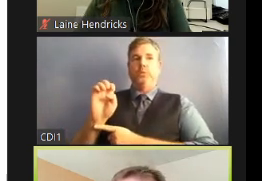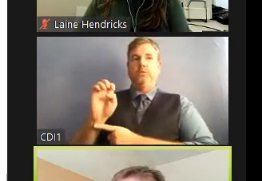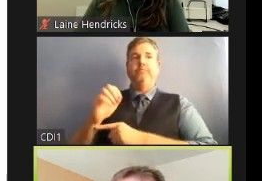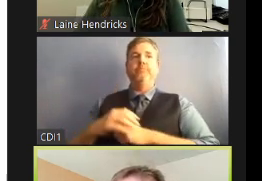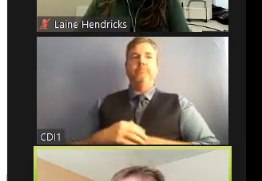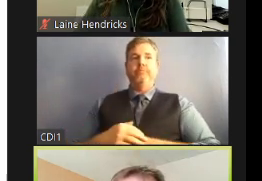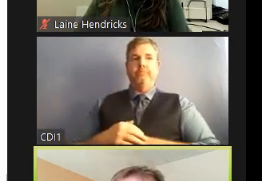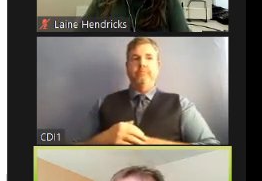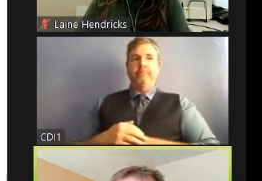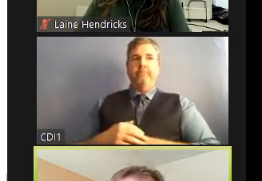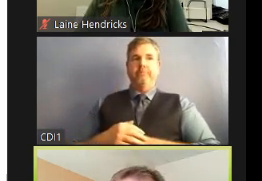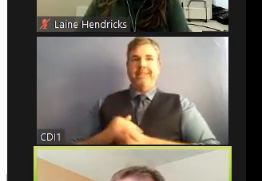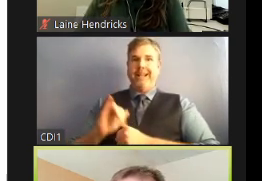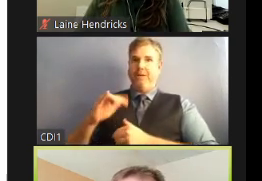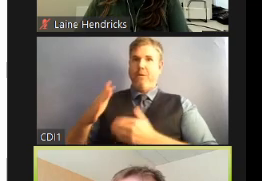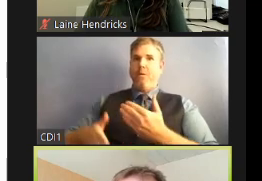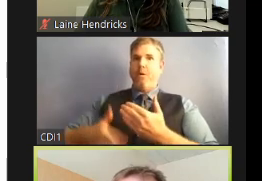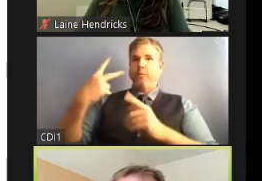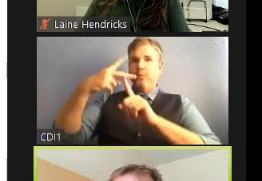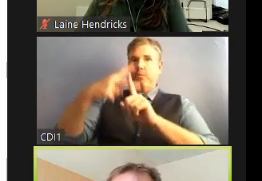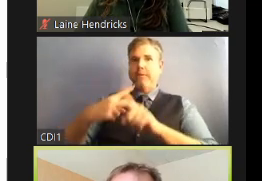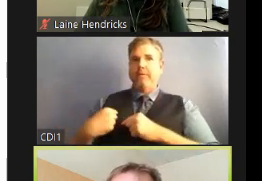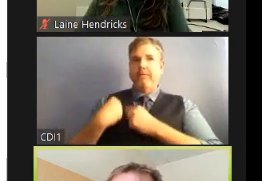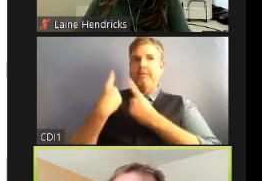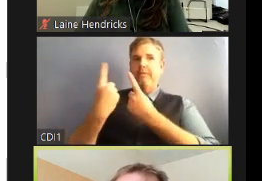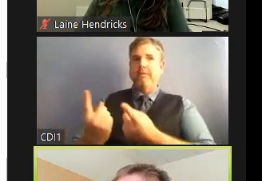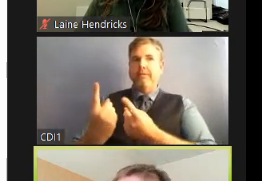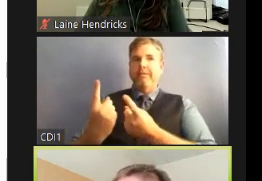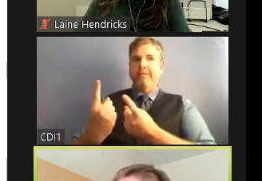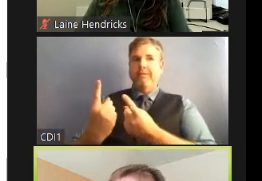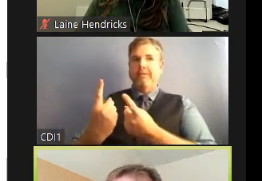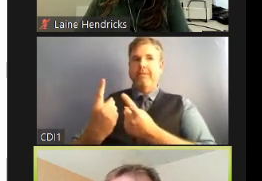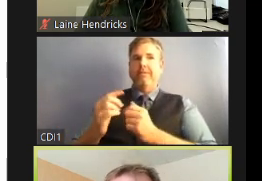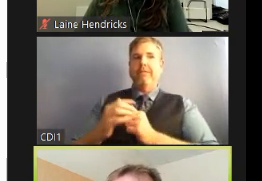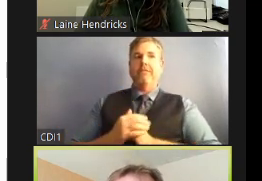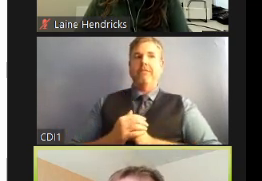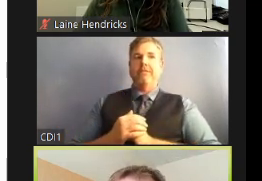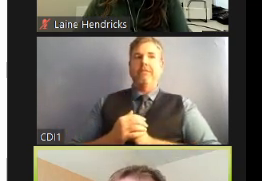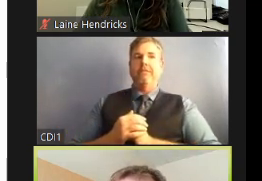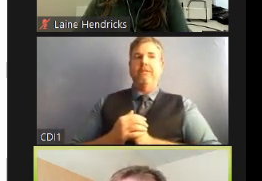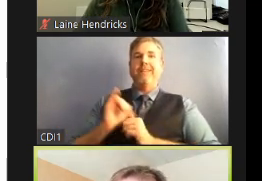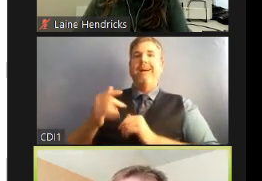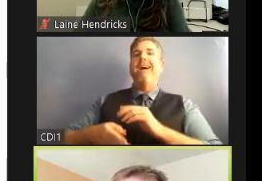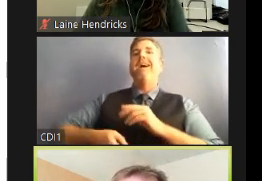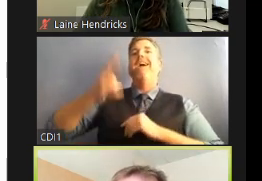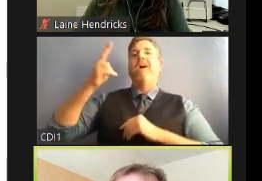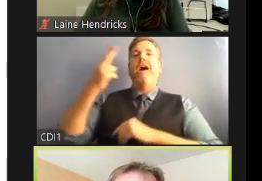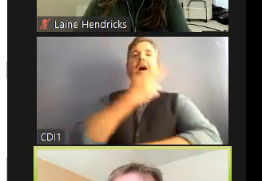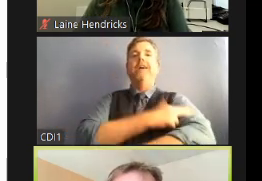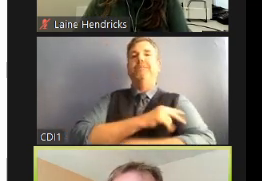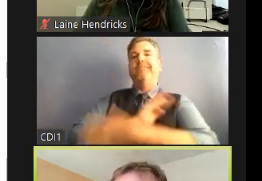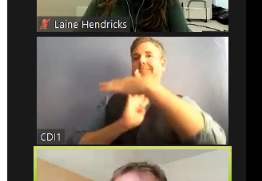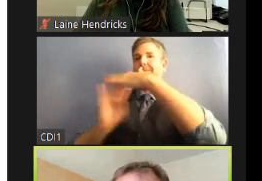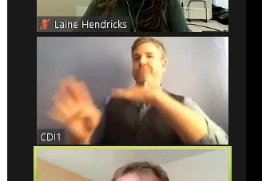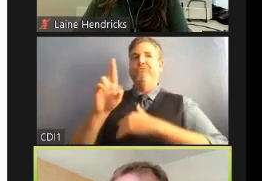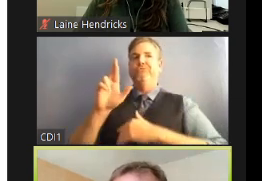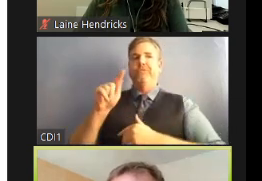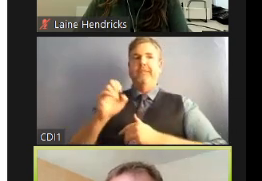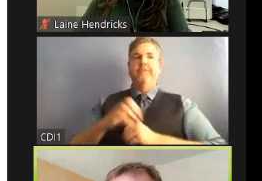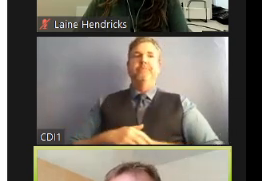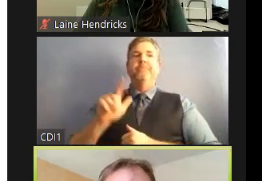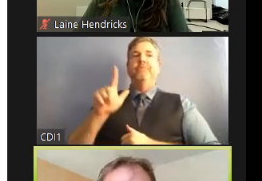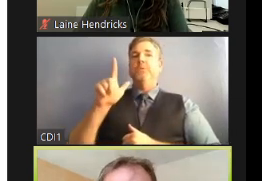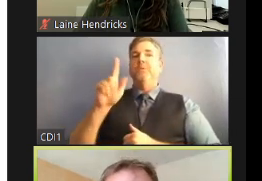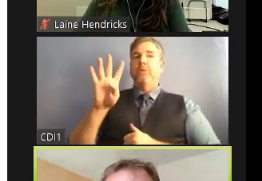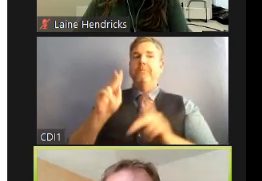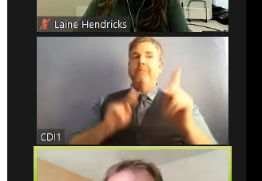had higher hospitalization rates, and the average number since June has been about 24. So we are making progress if we can